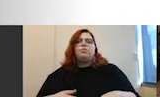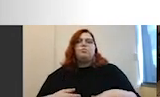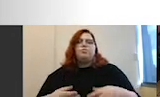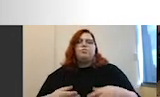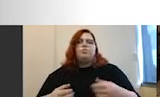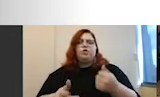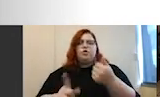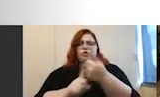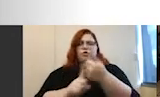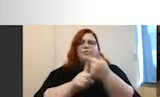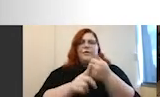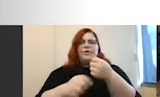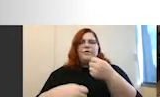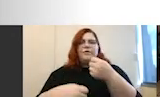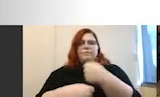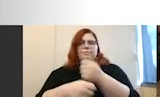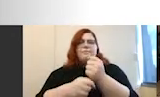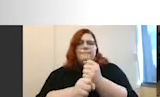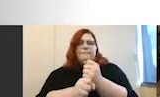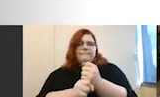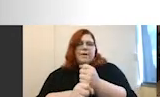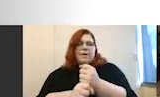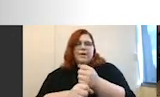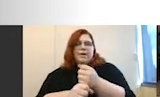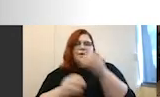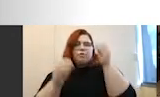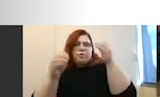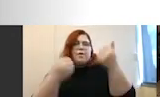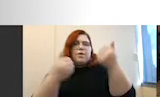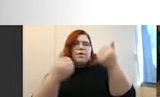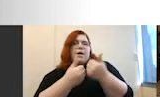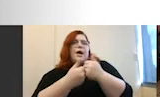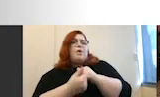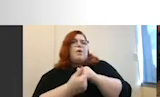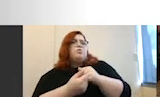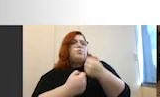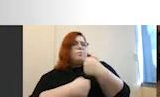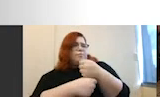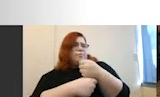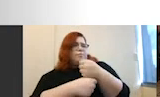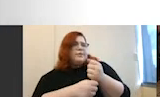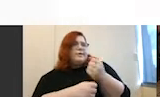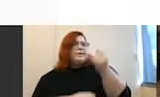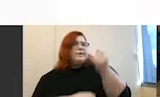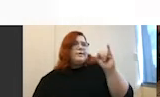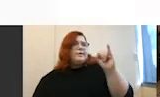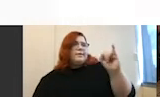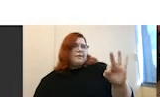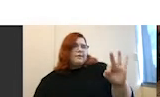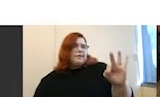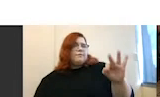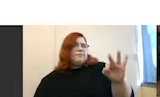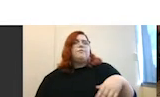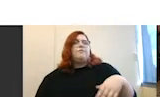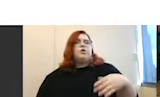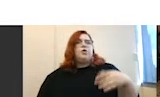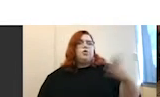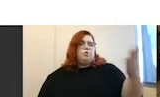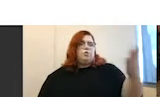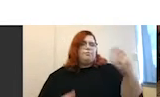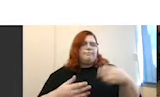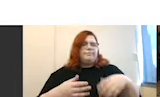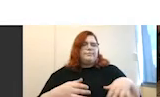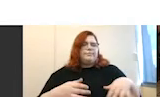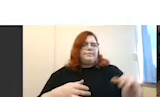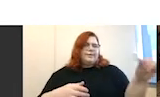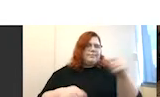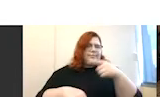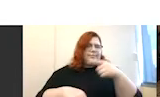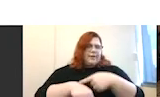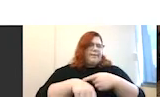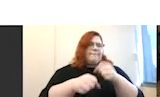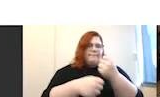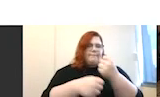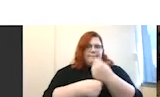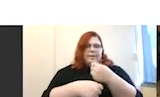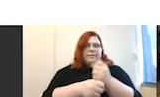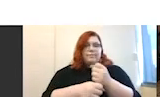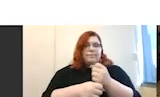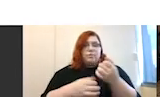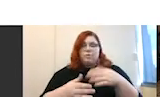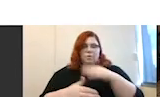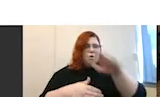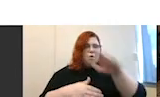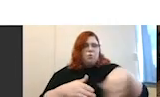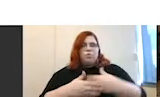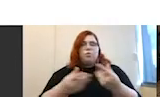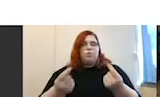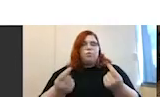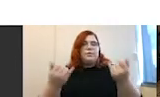create interactive fiction, and you kind of make along. All right, so that's pretty much the scope of today. Why interactive fiction,